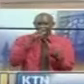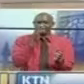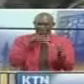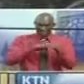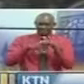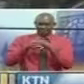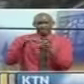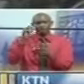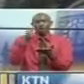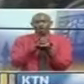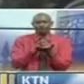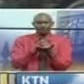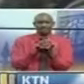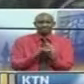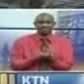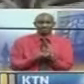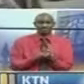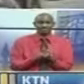coffee.